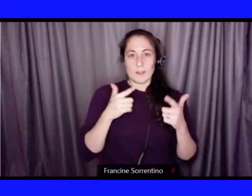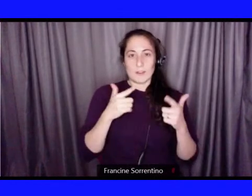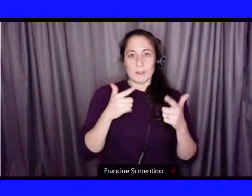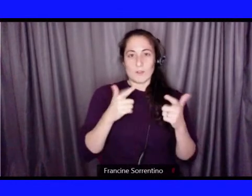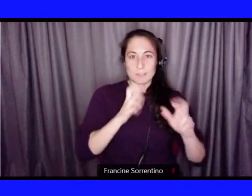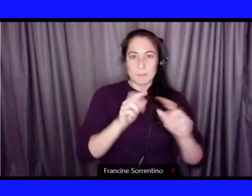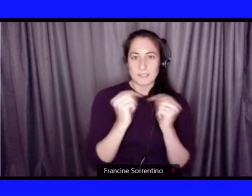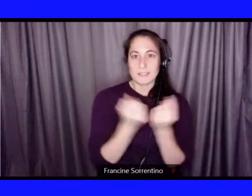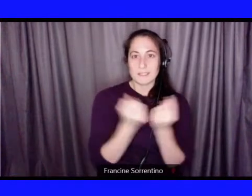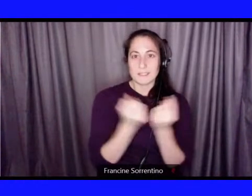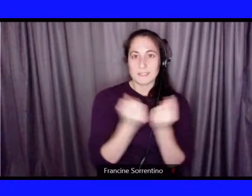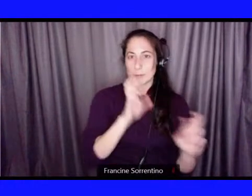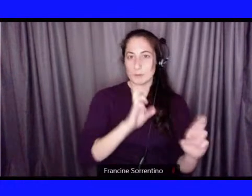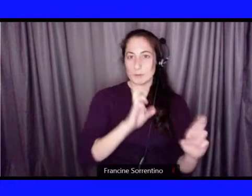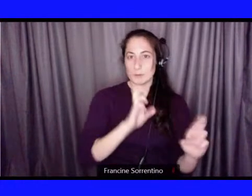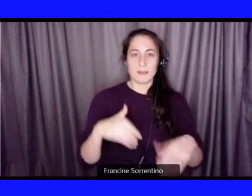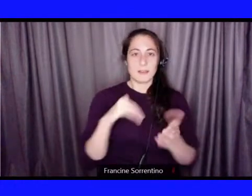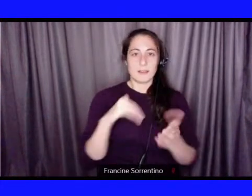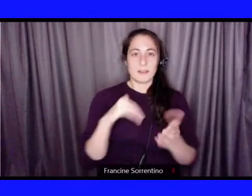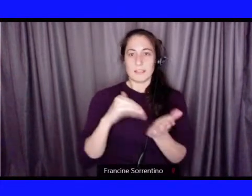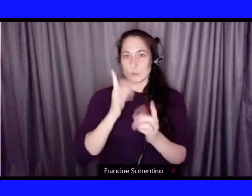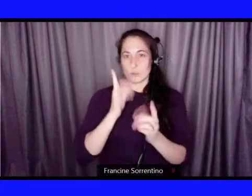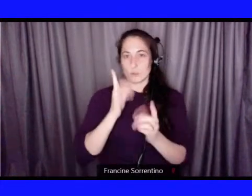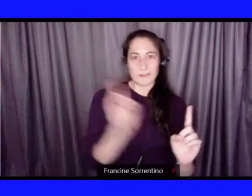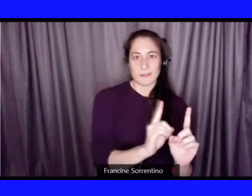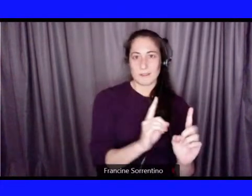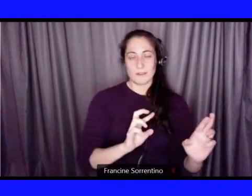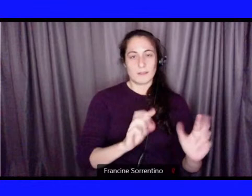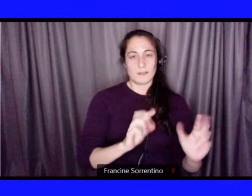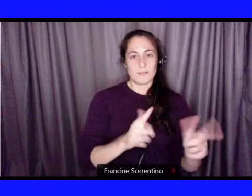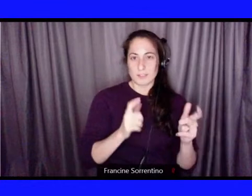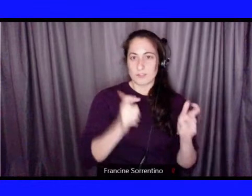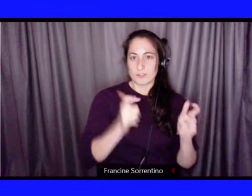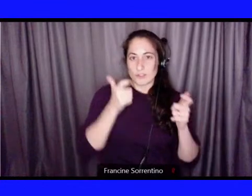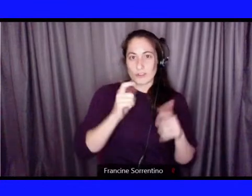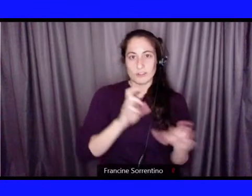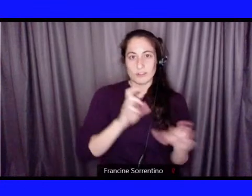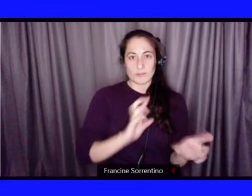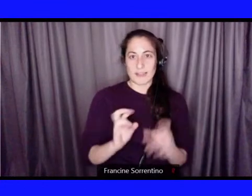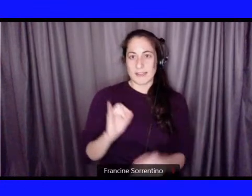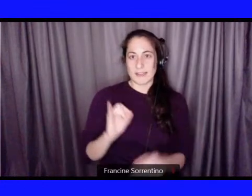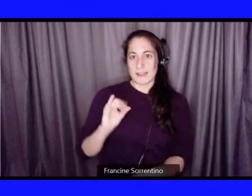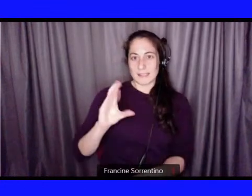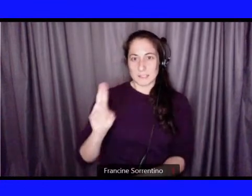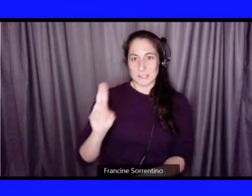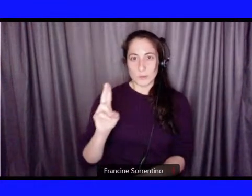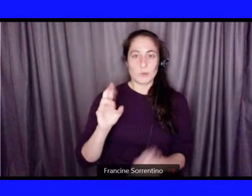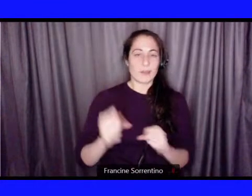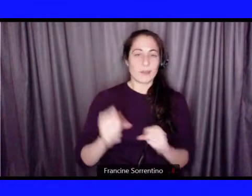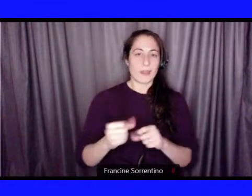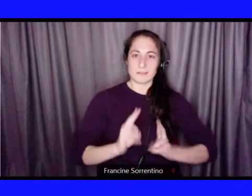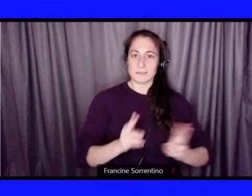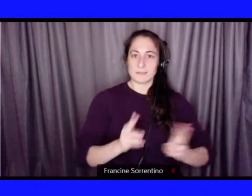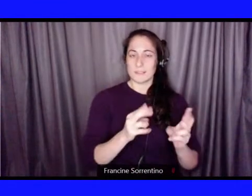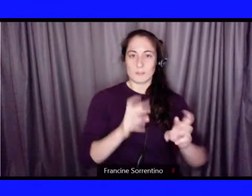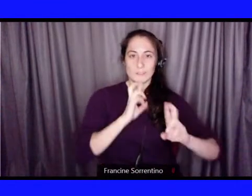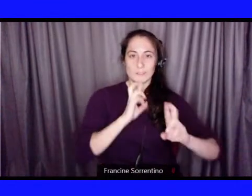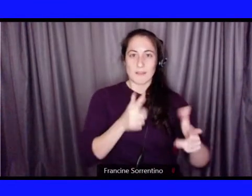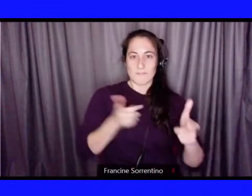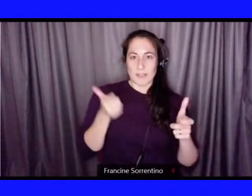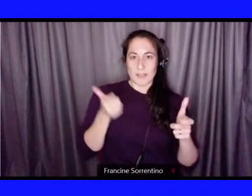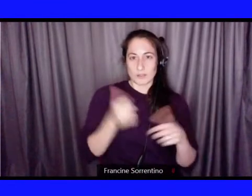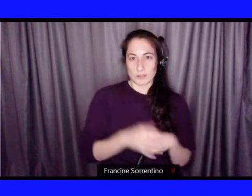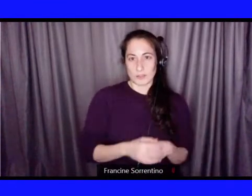to get them integrated. But certainly the cardiac monitors, the ventilators post-COVID have been prioritized. And